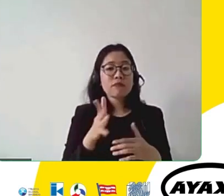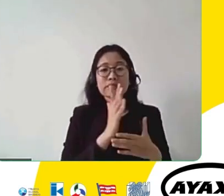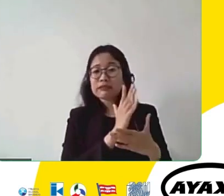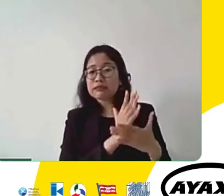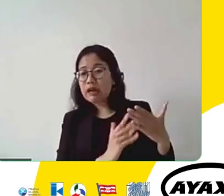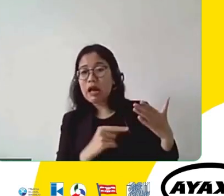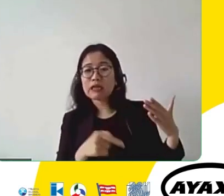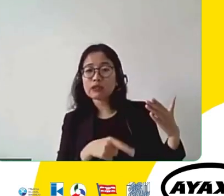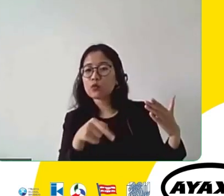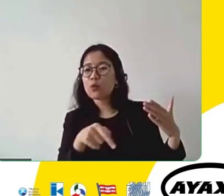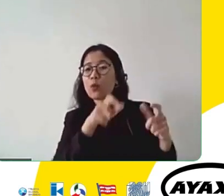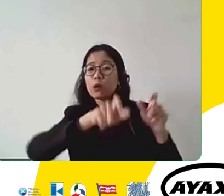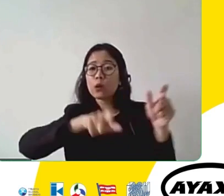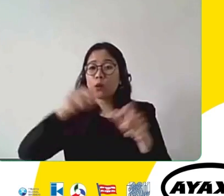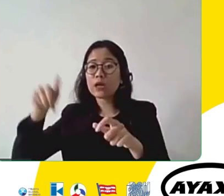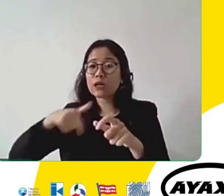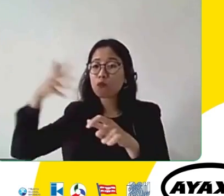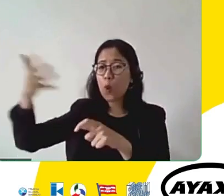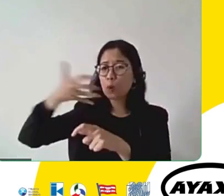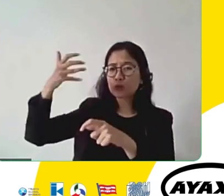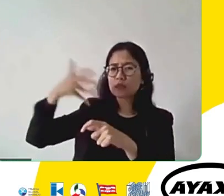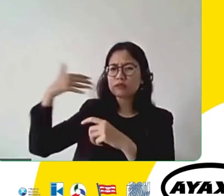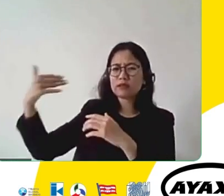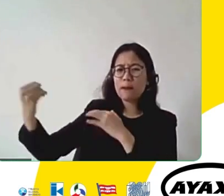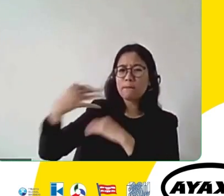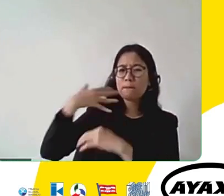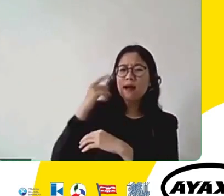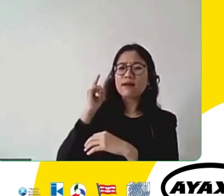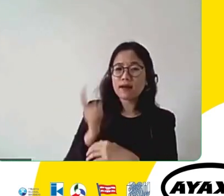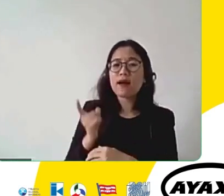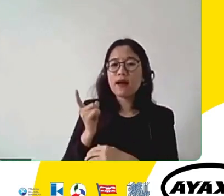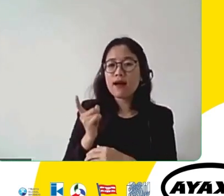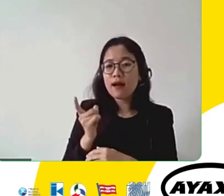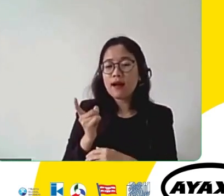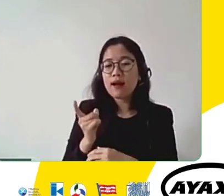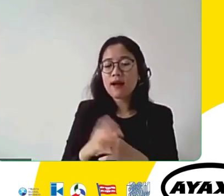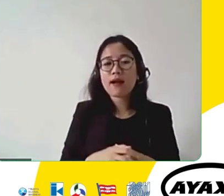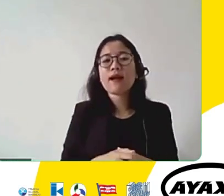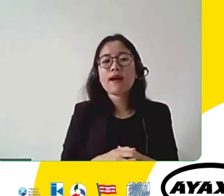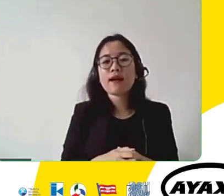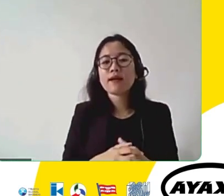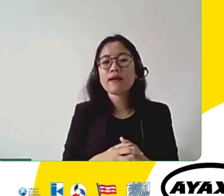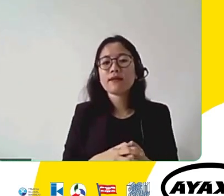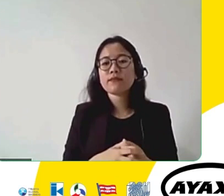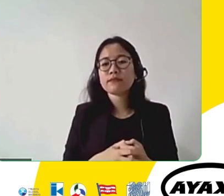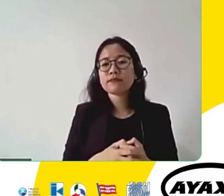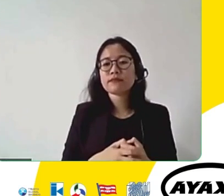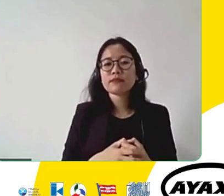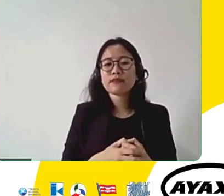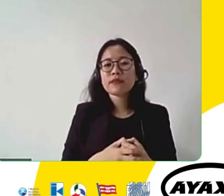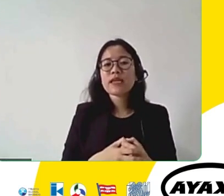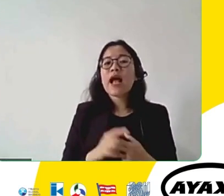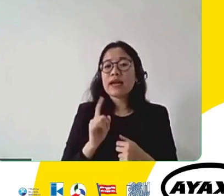I mean, the treatment cost for those who had these diseases in rupiah, it's